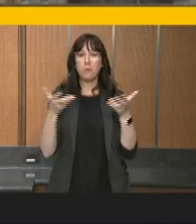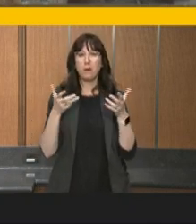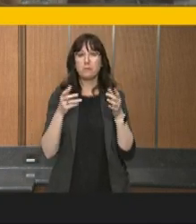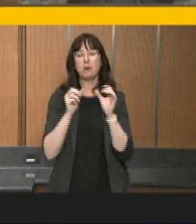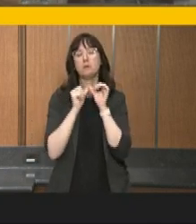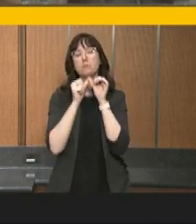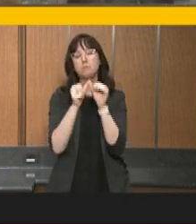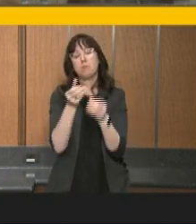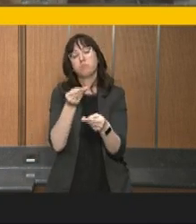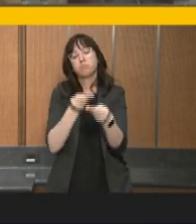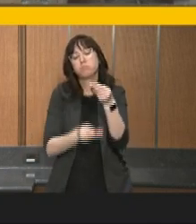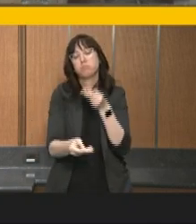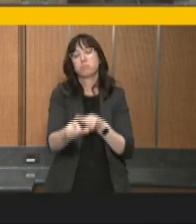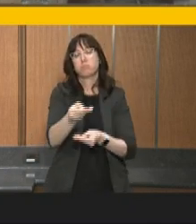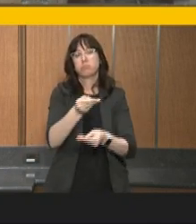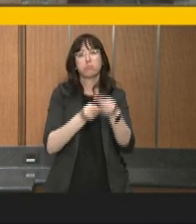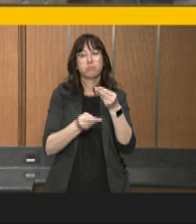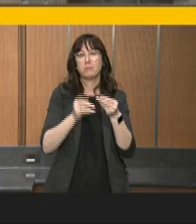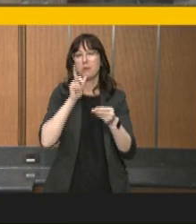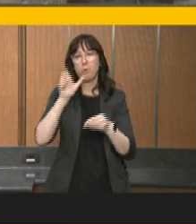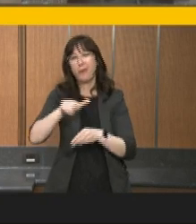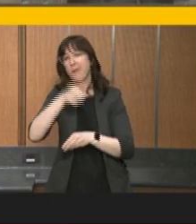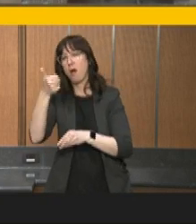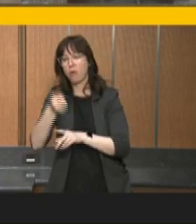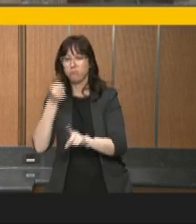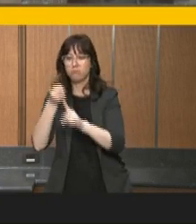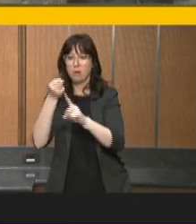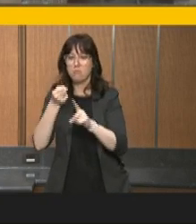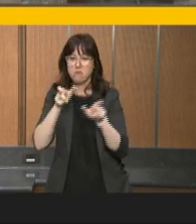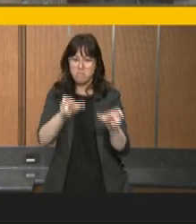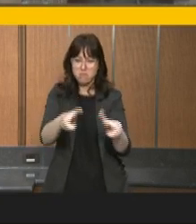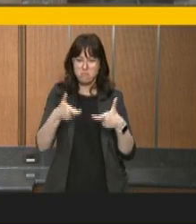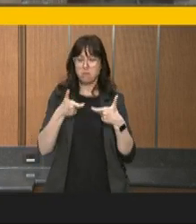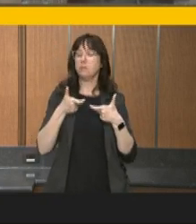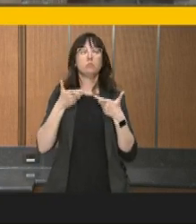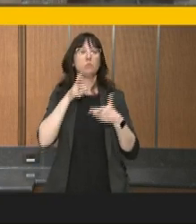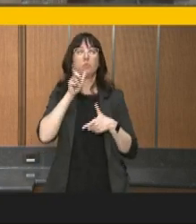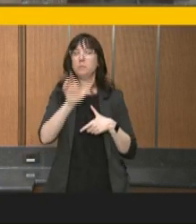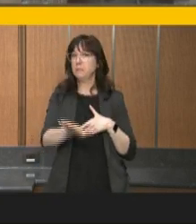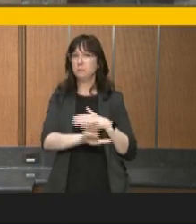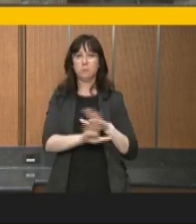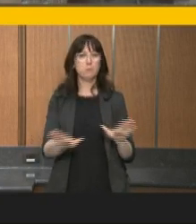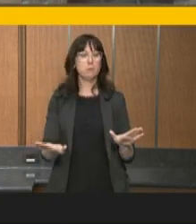is another blow. So this is really about saying